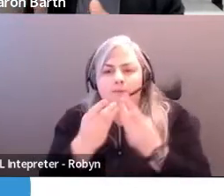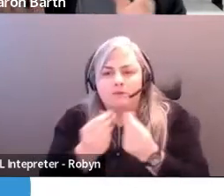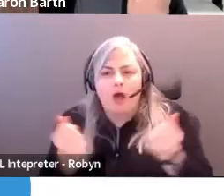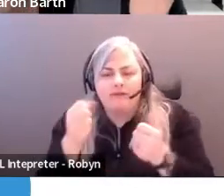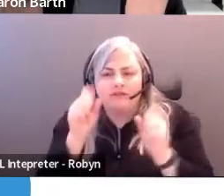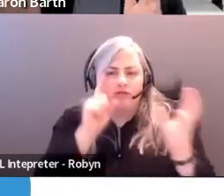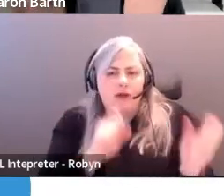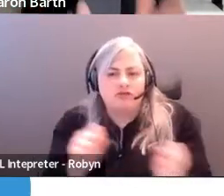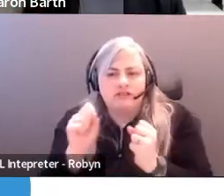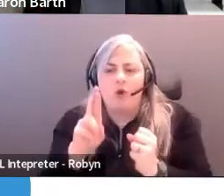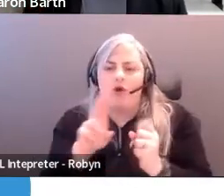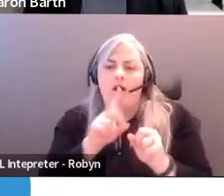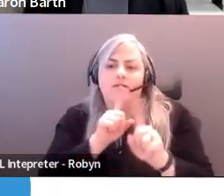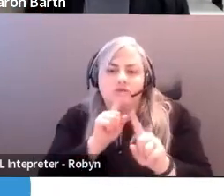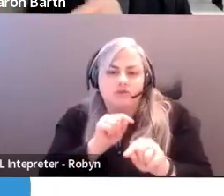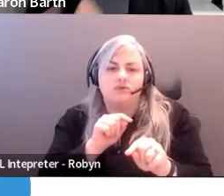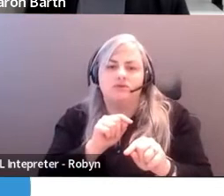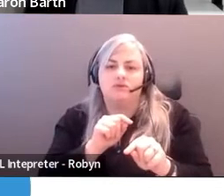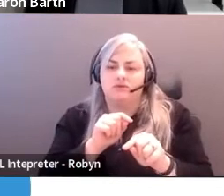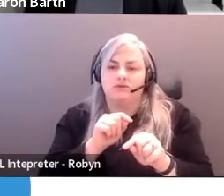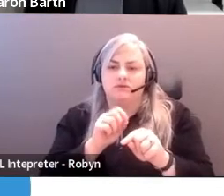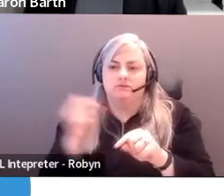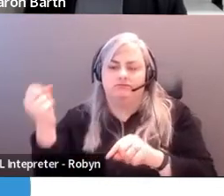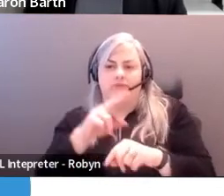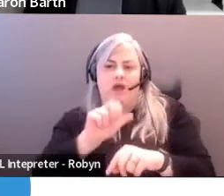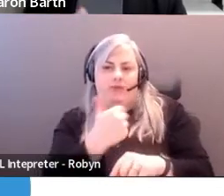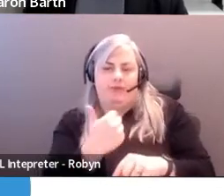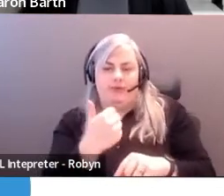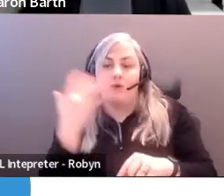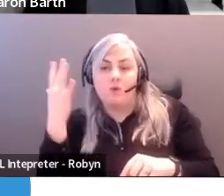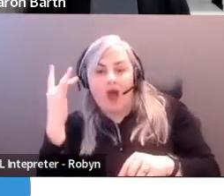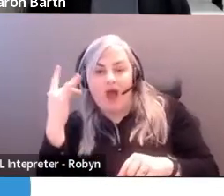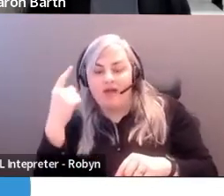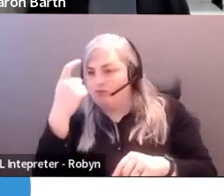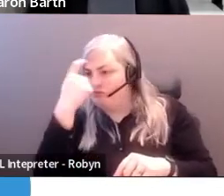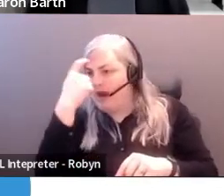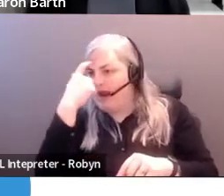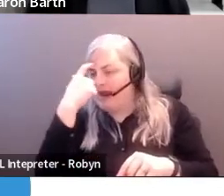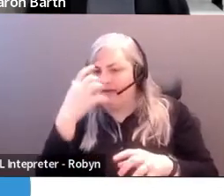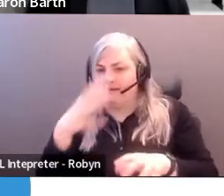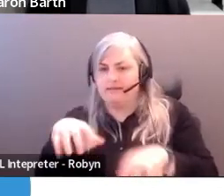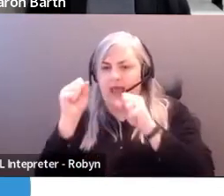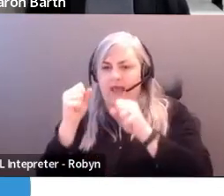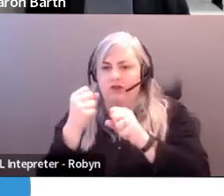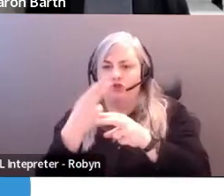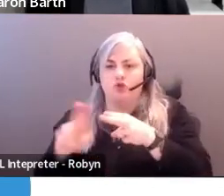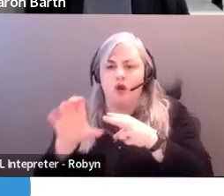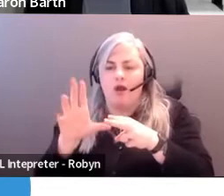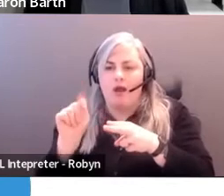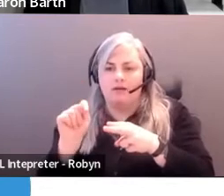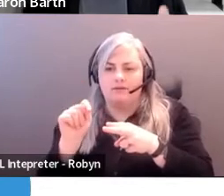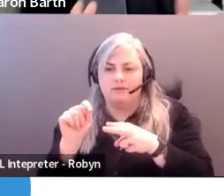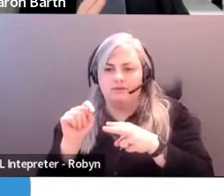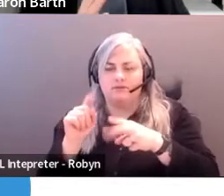problem-solving strategies or answers over others, because it's taking these shortcuts to get at a